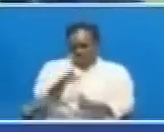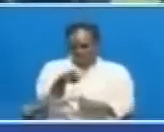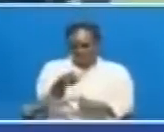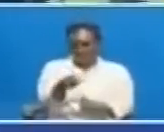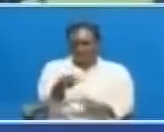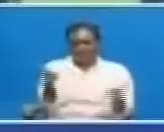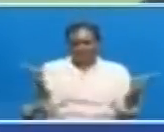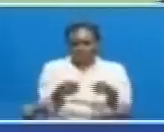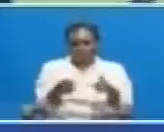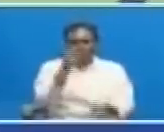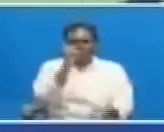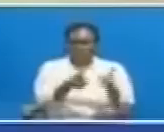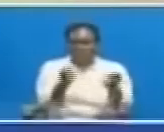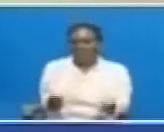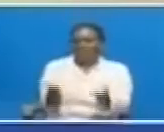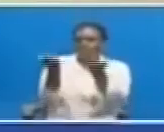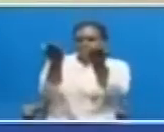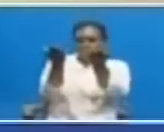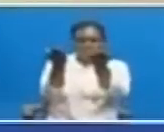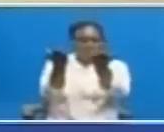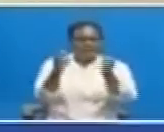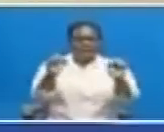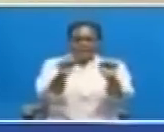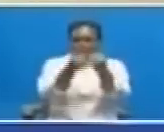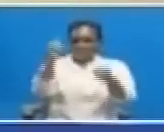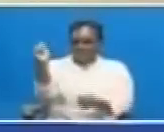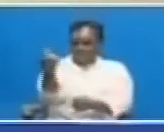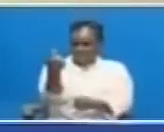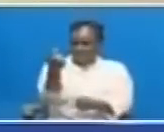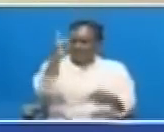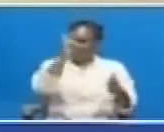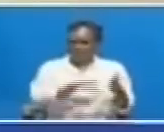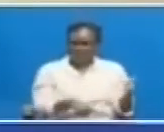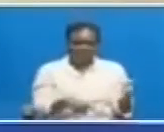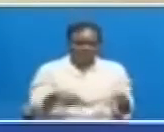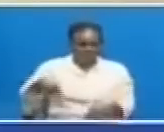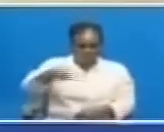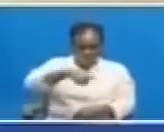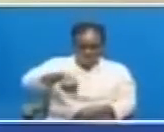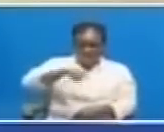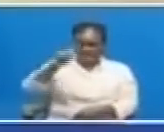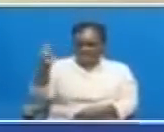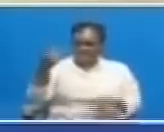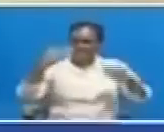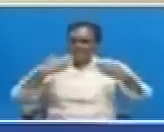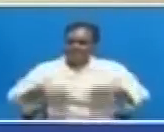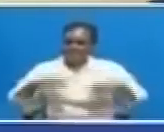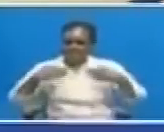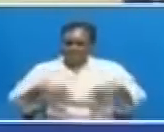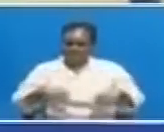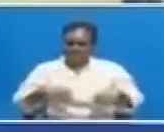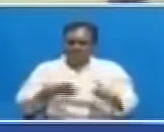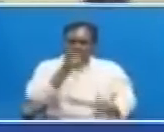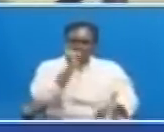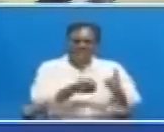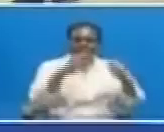signal a short race's uprising. What's really happening in Kenya is about that we, as Kenyans, or as the fellow athletes